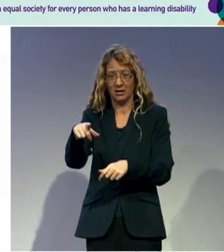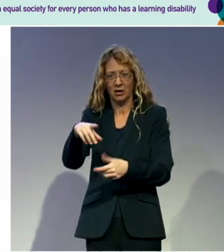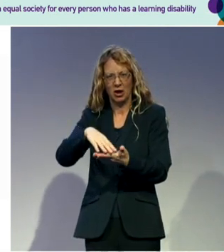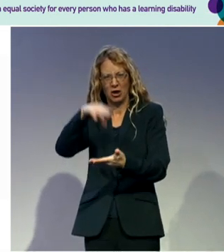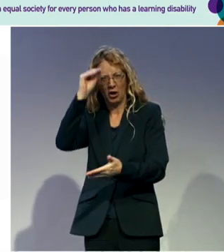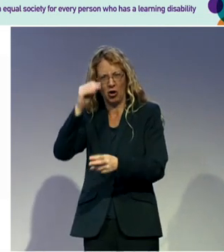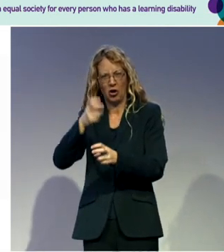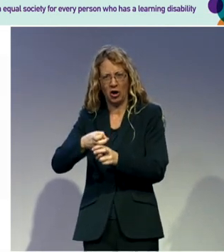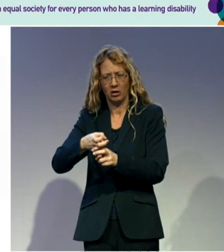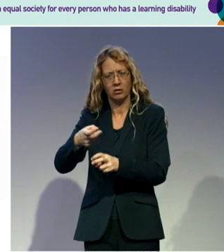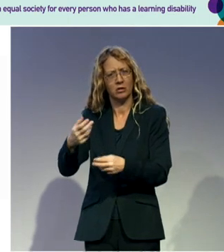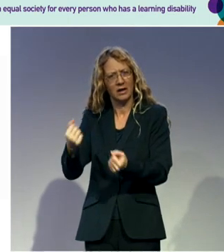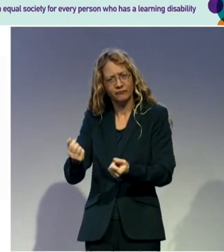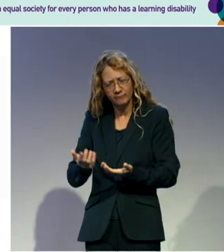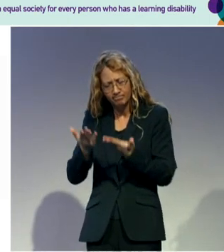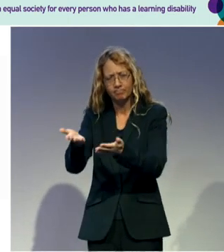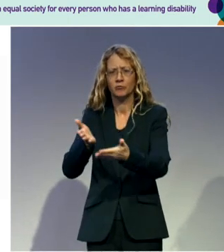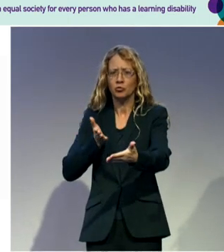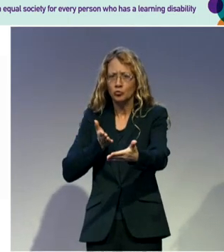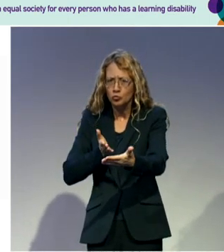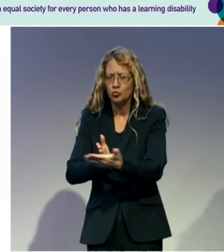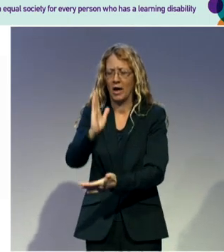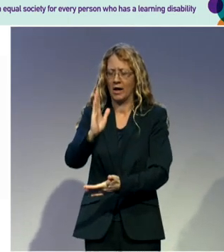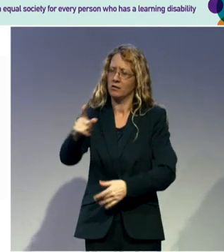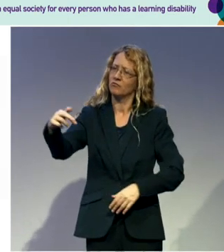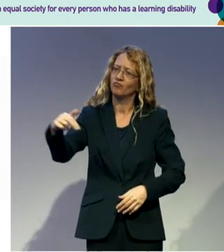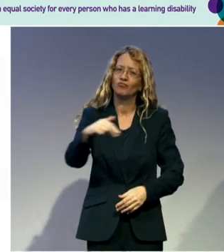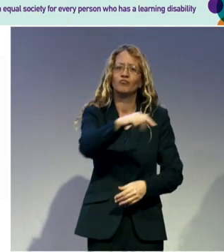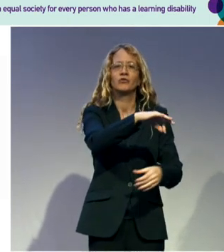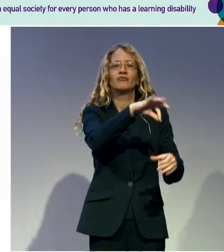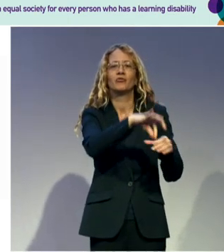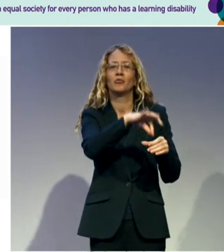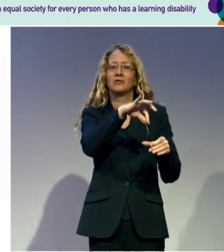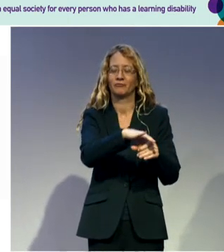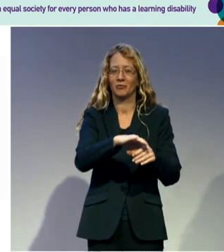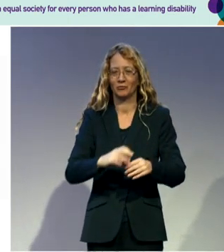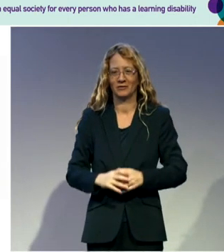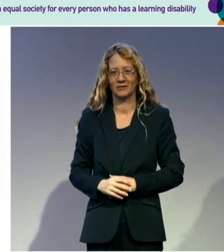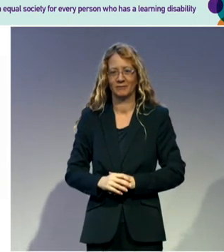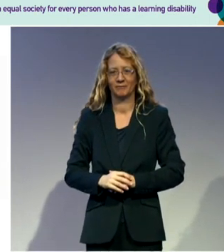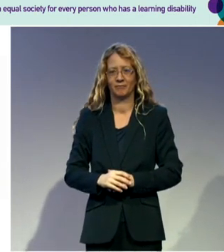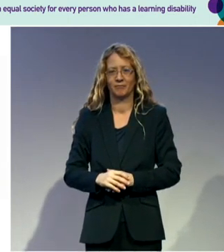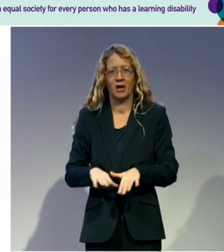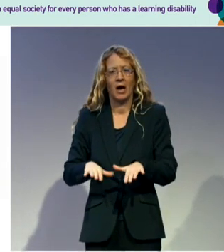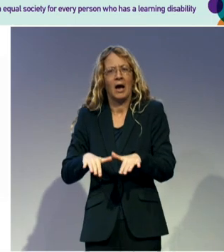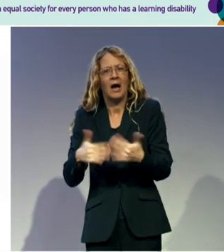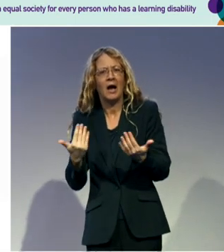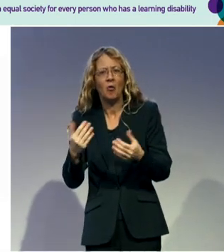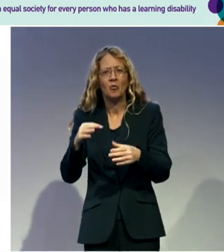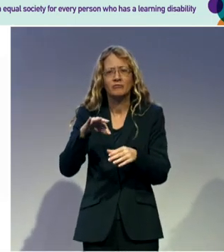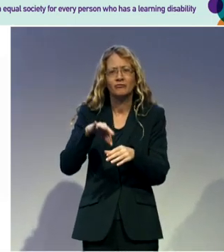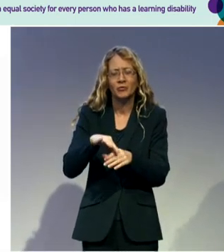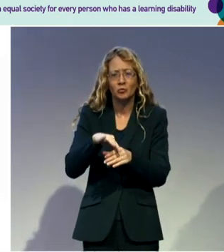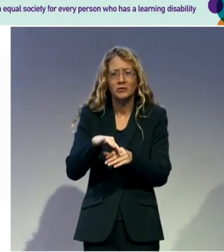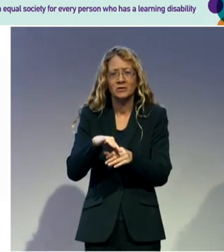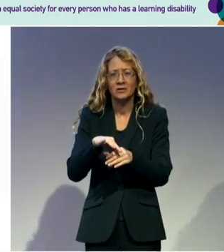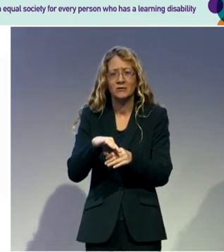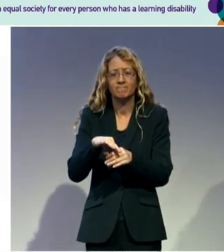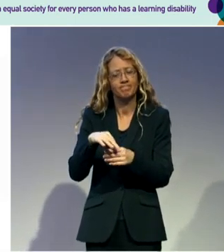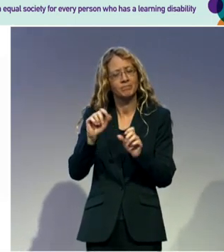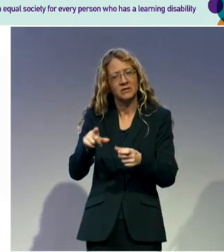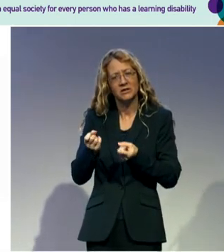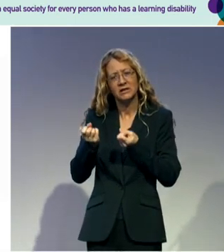We did this in various ways. We did this by writing accessible information about the election process. We